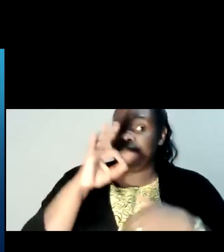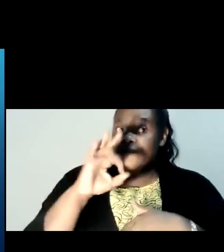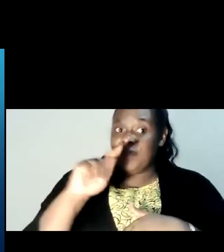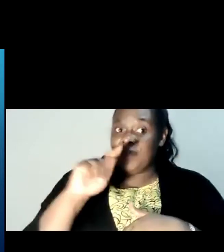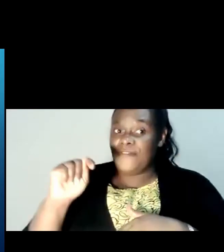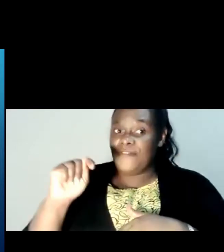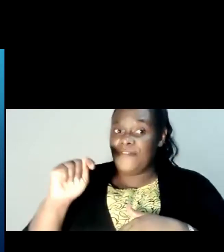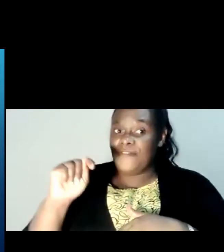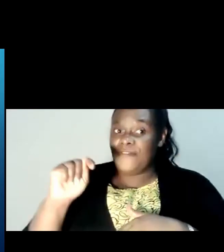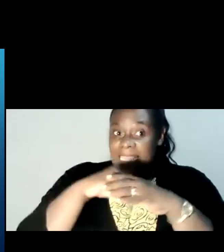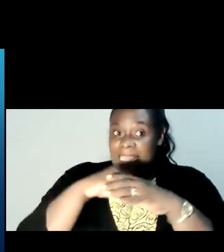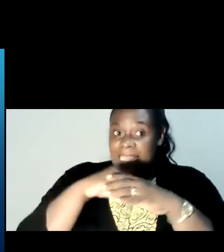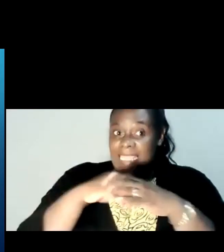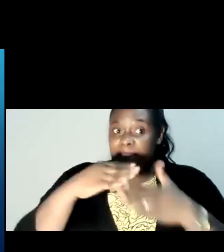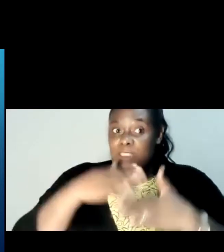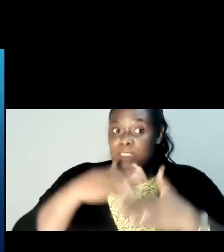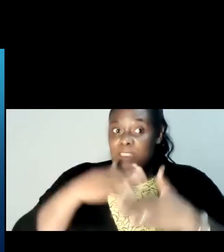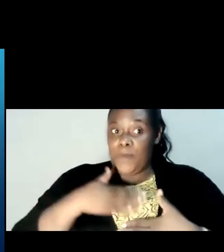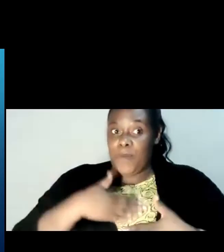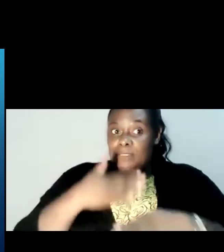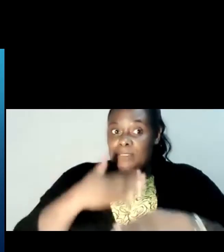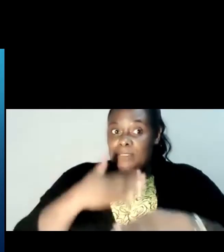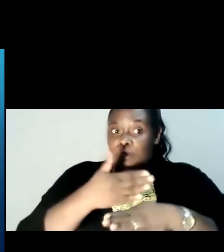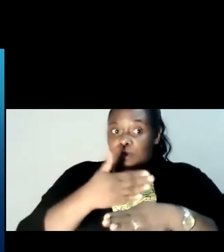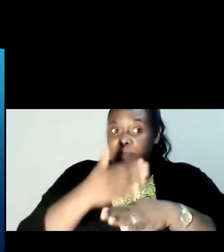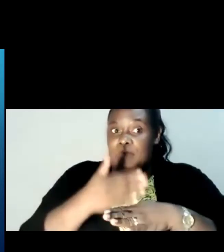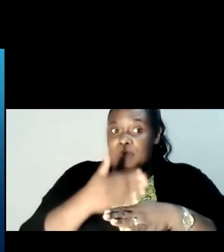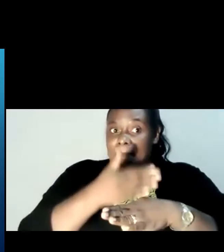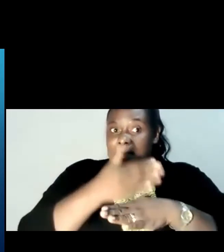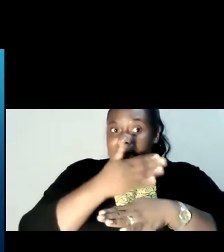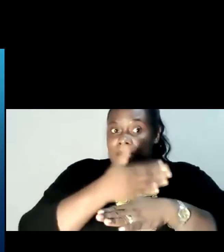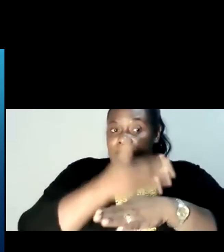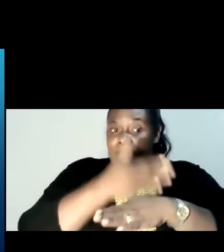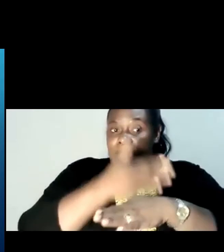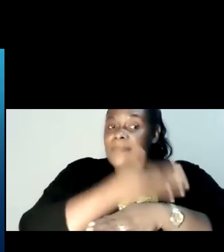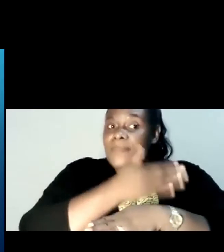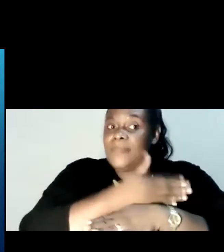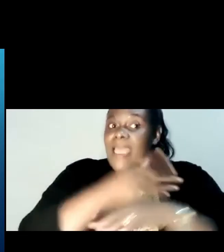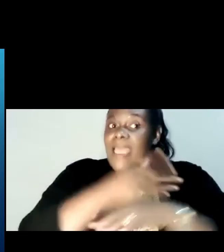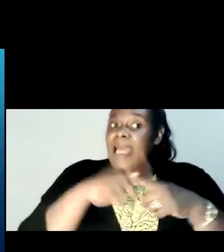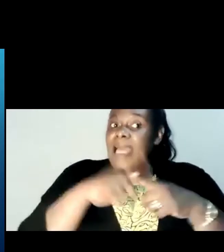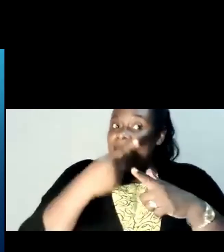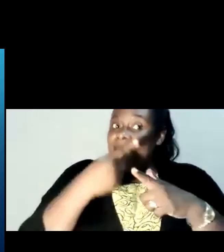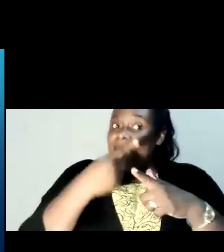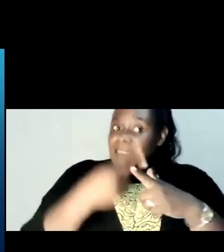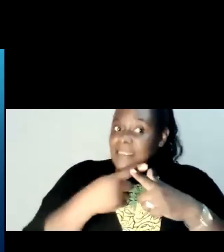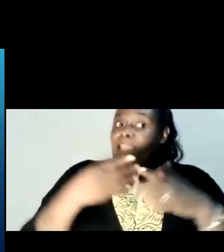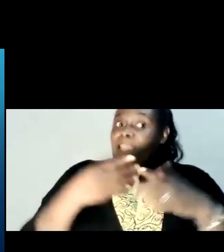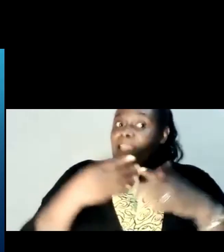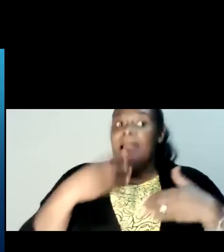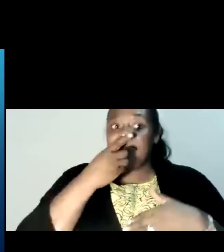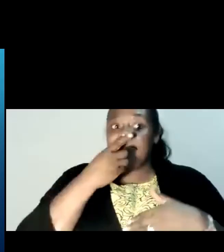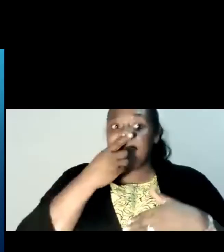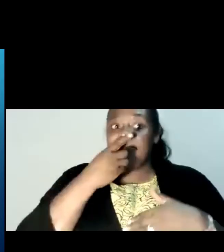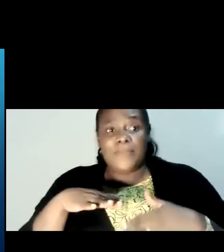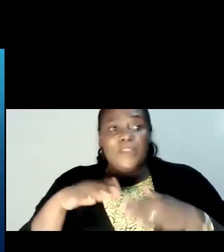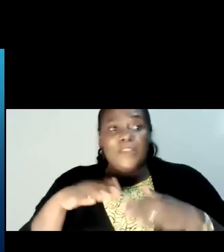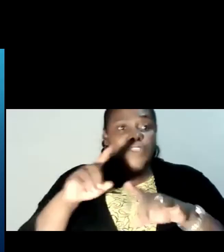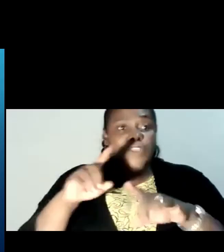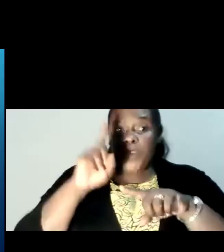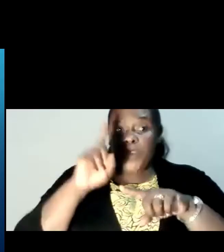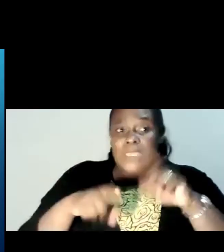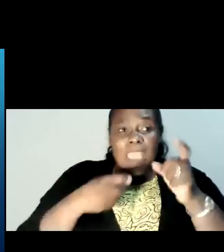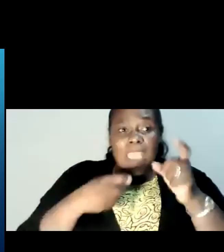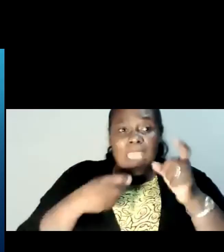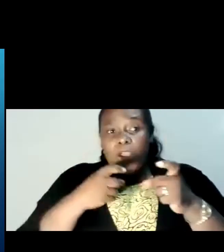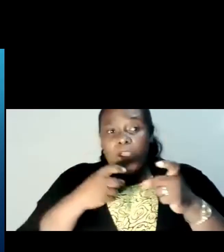blood sugar levels, which is eventually going to affect our ability to manage our blood sugar levels. And we could